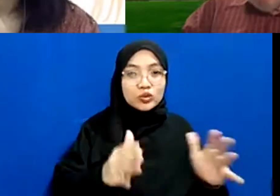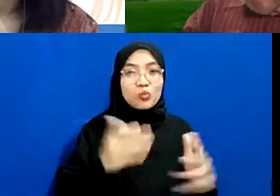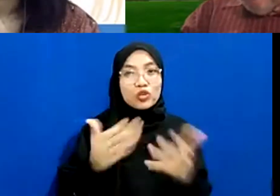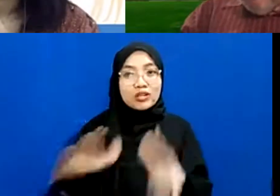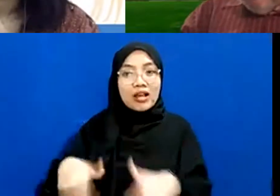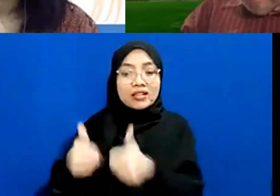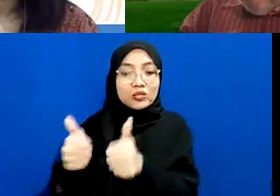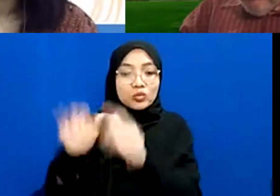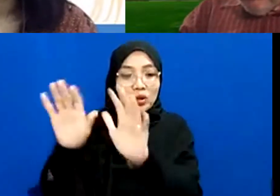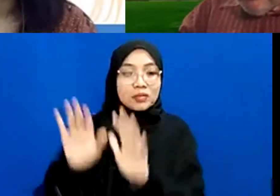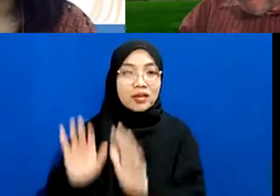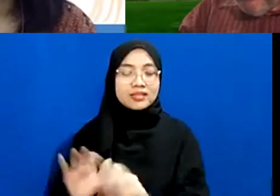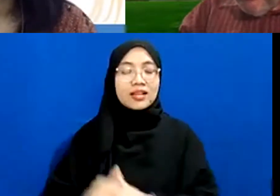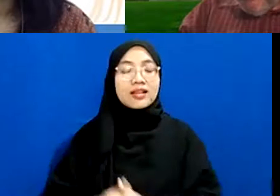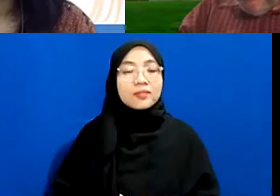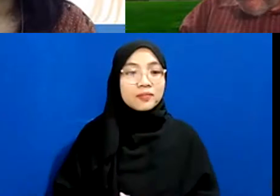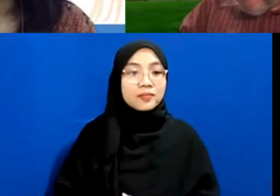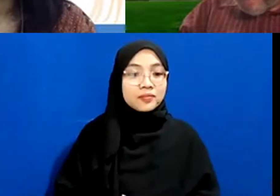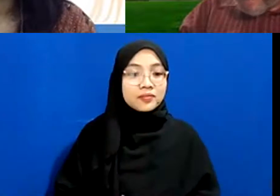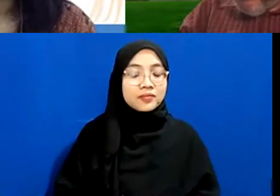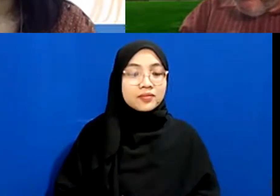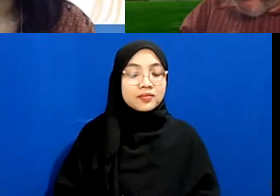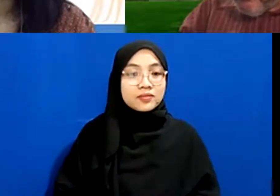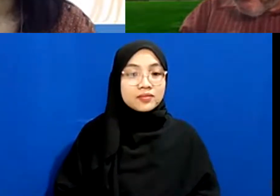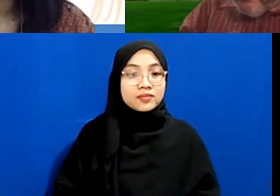really well. Well done. And